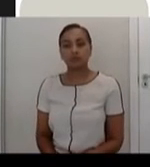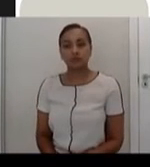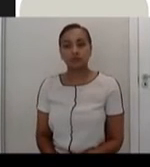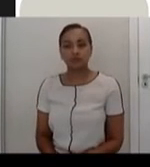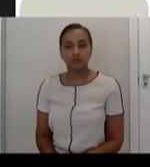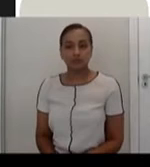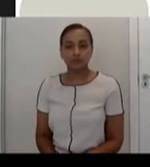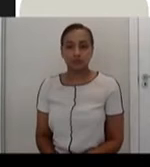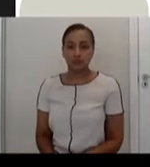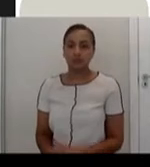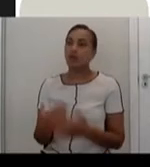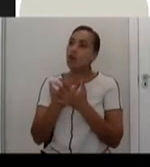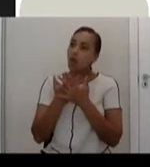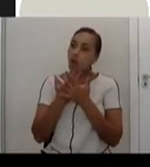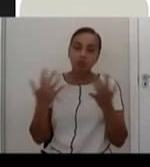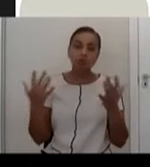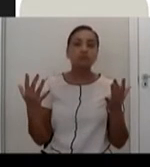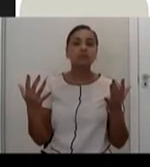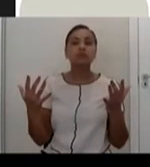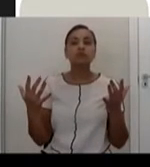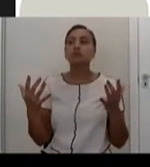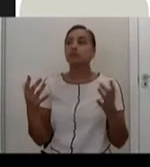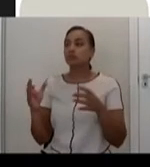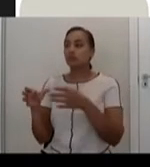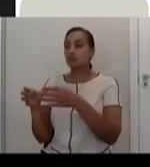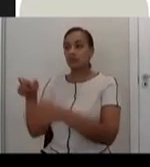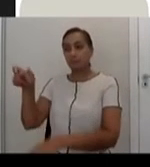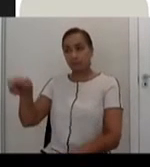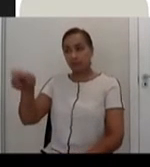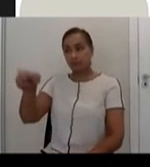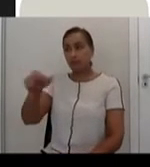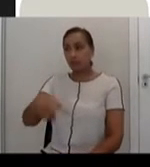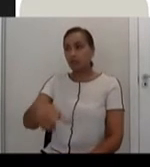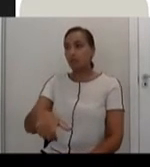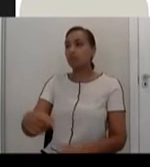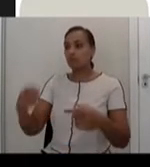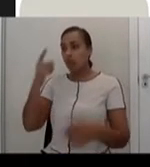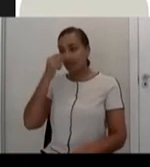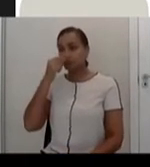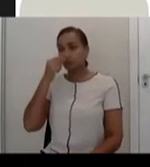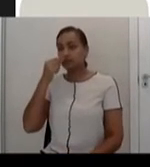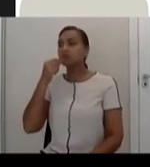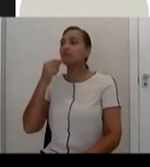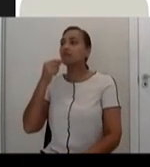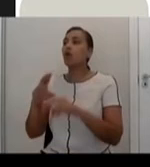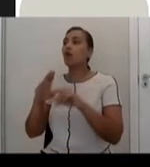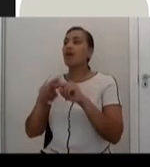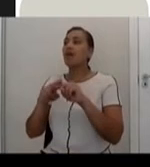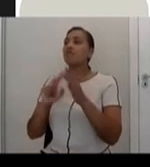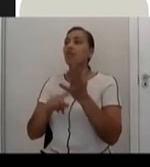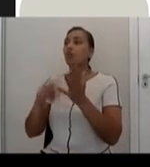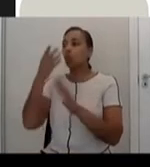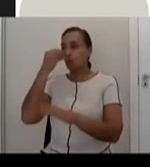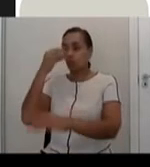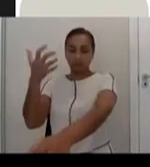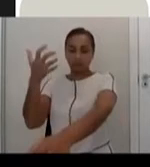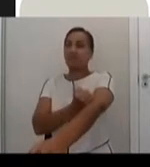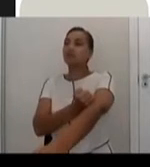are a number of groups who are ordinarily eligible for flu vaccination, and those